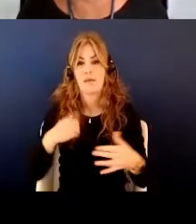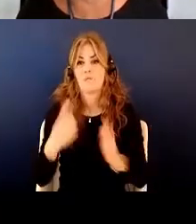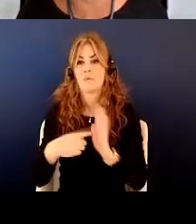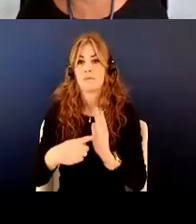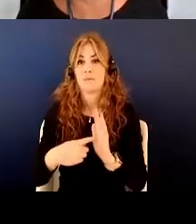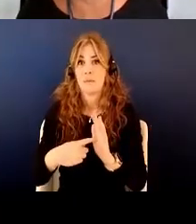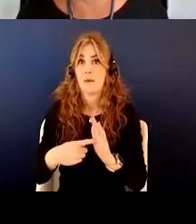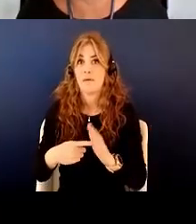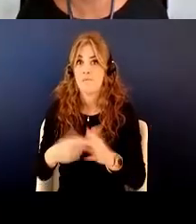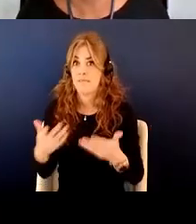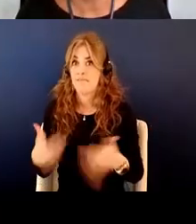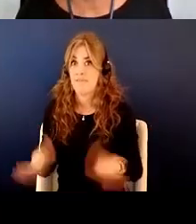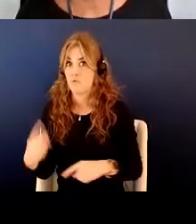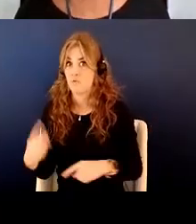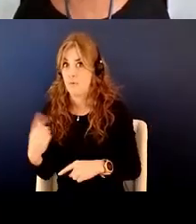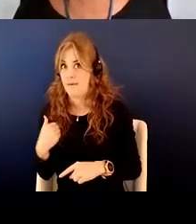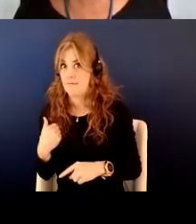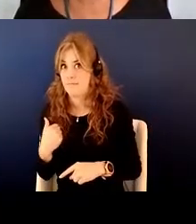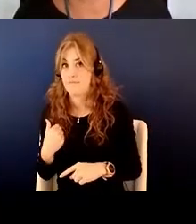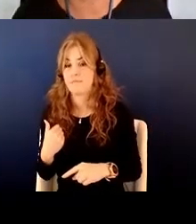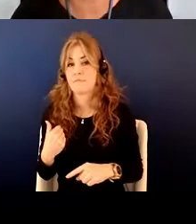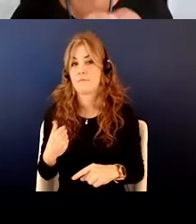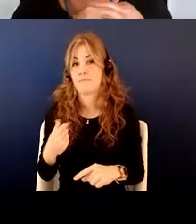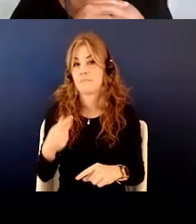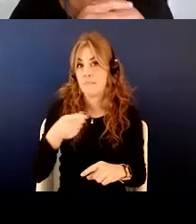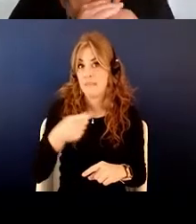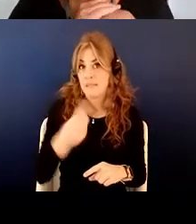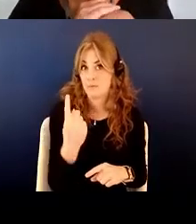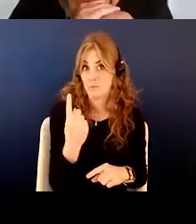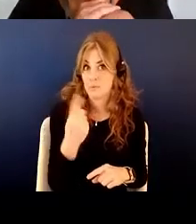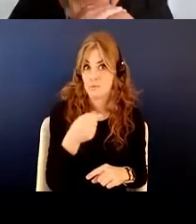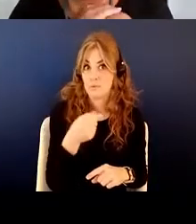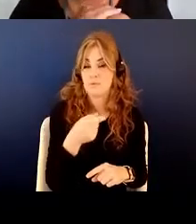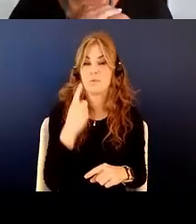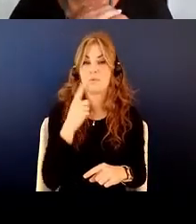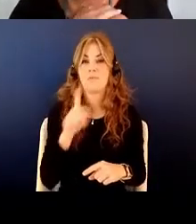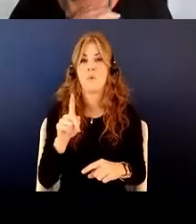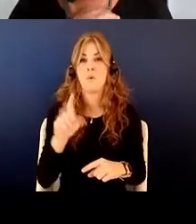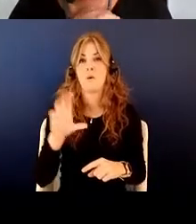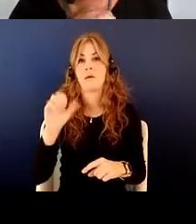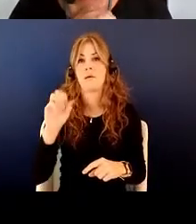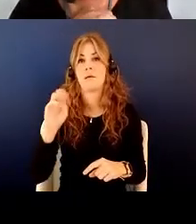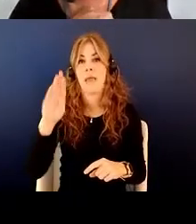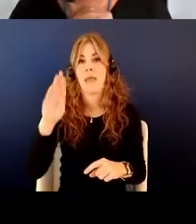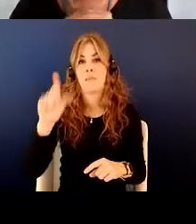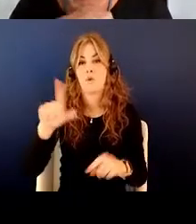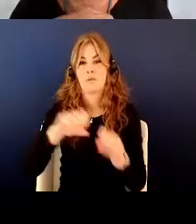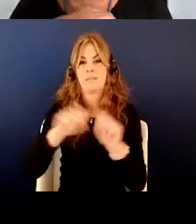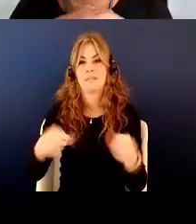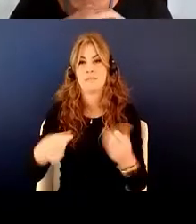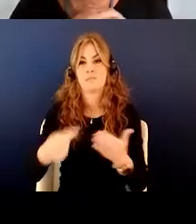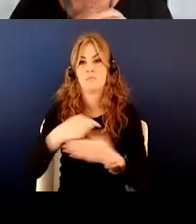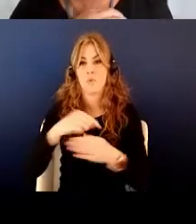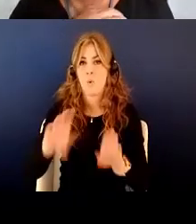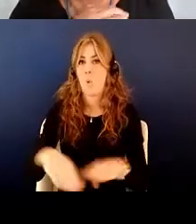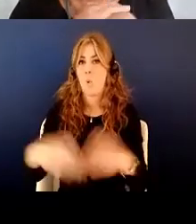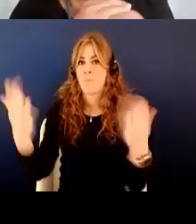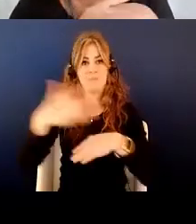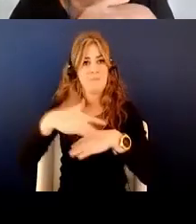completed one here. This one was done for a Campbell systematic review, which is openly